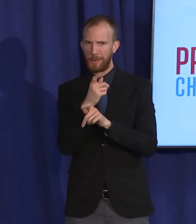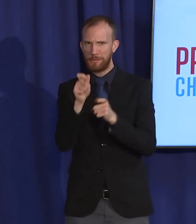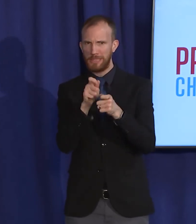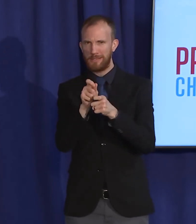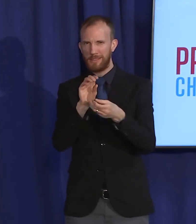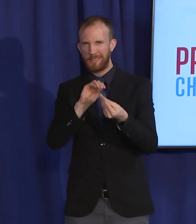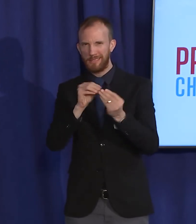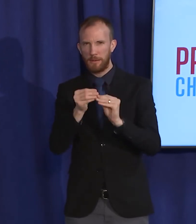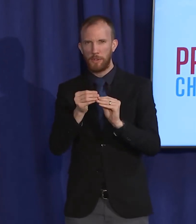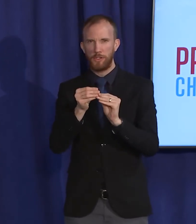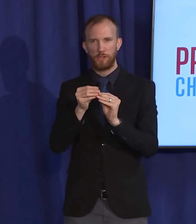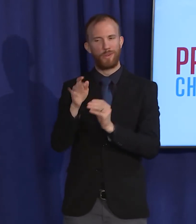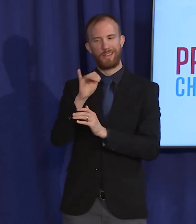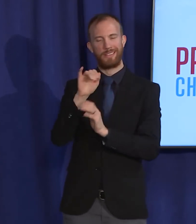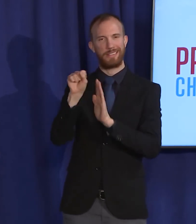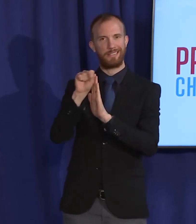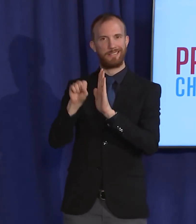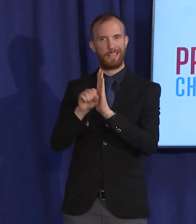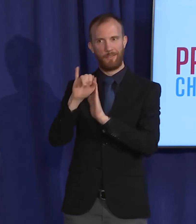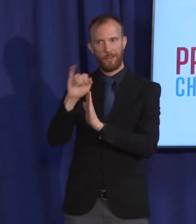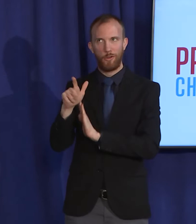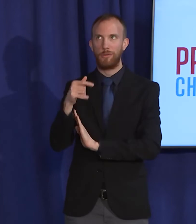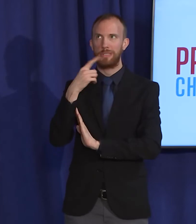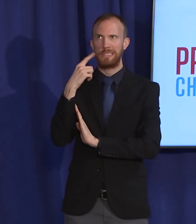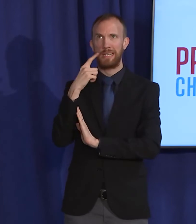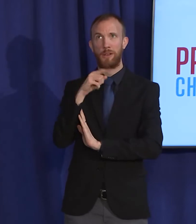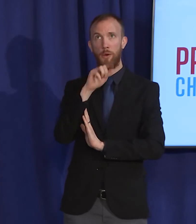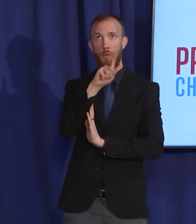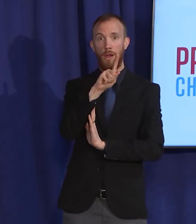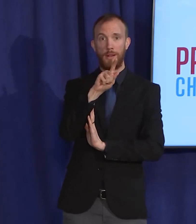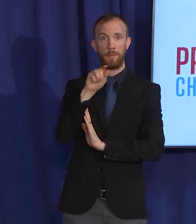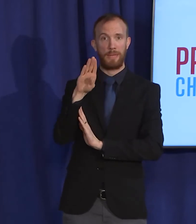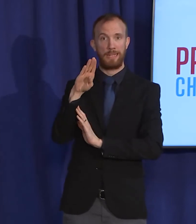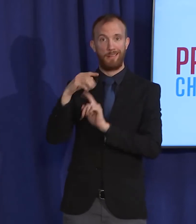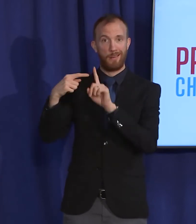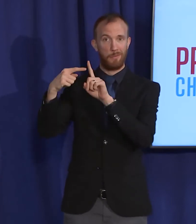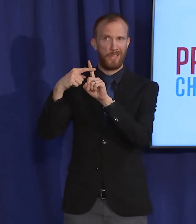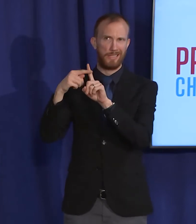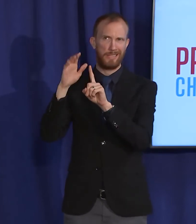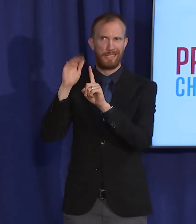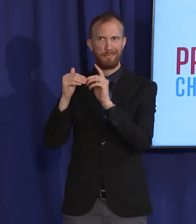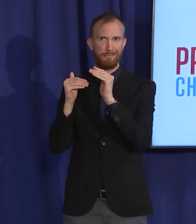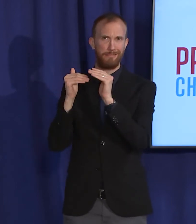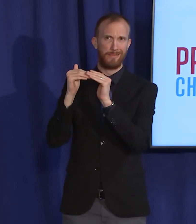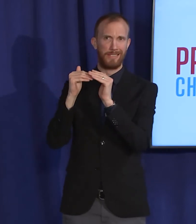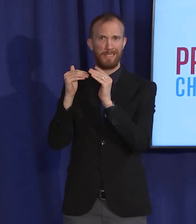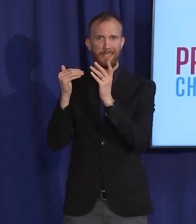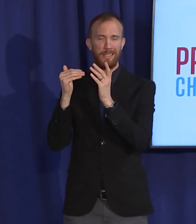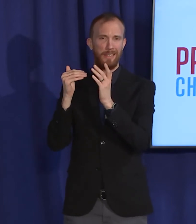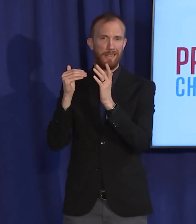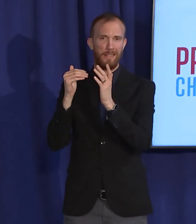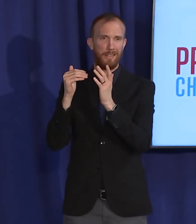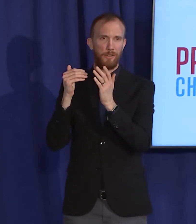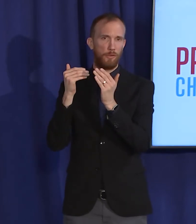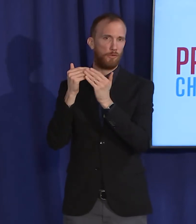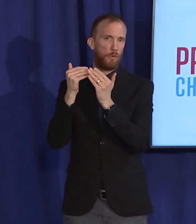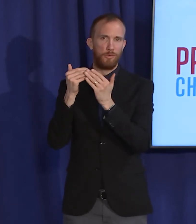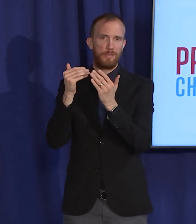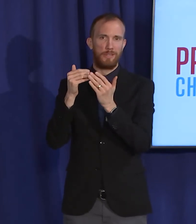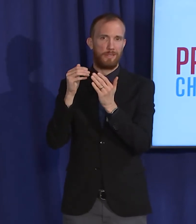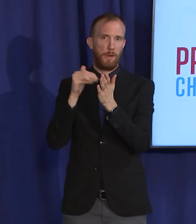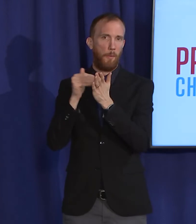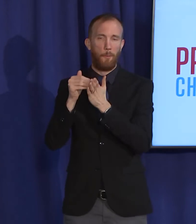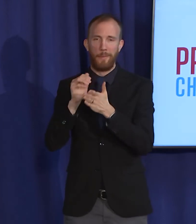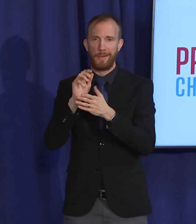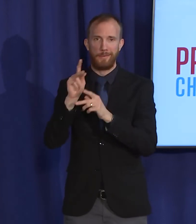plus that is more than 900,000, probably close to 1 million people. And it probably does add, our epidemiologists